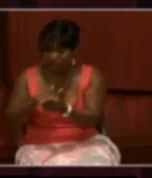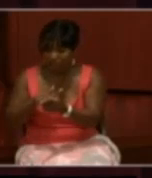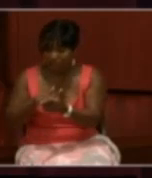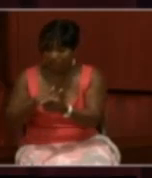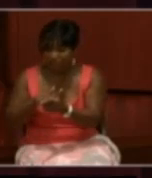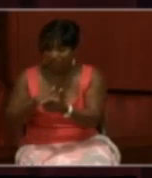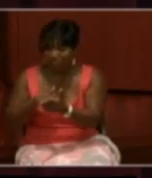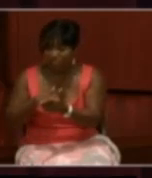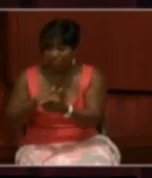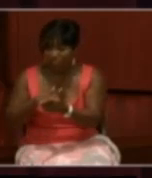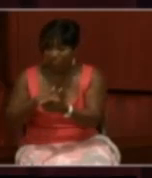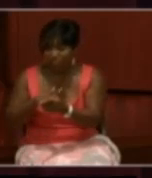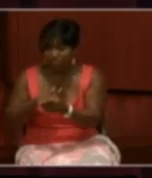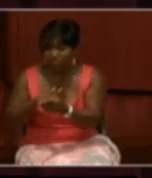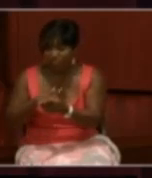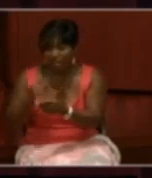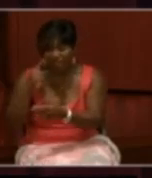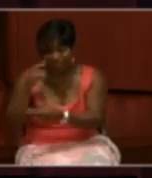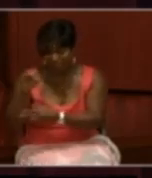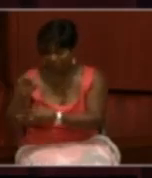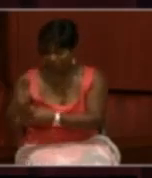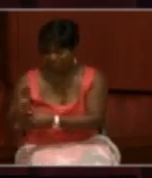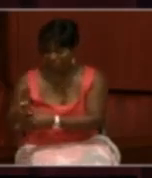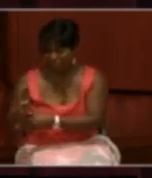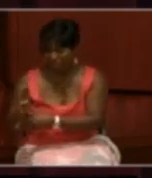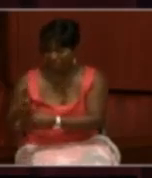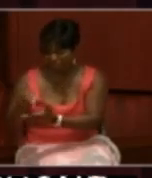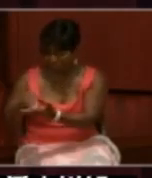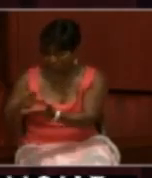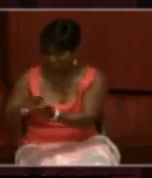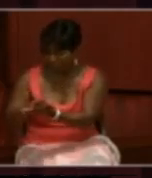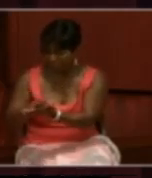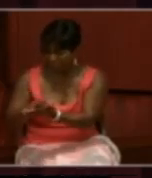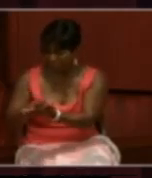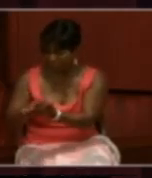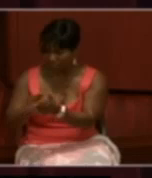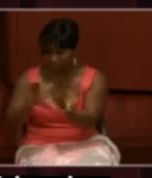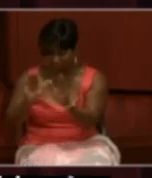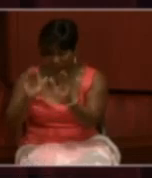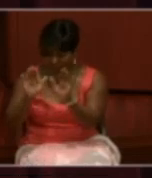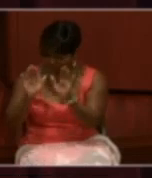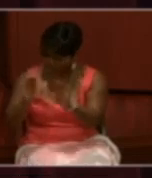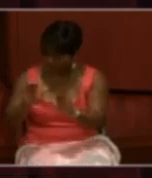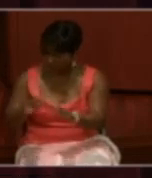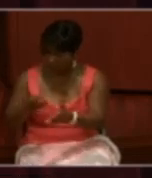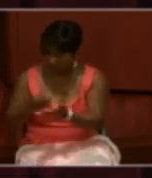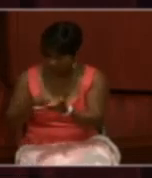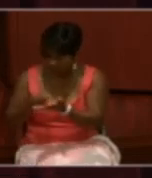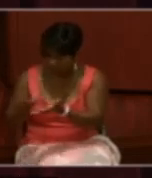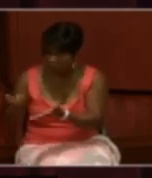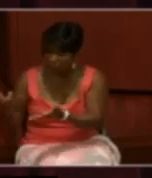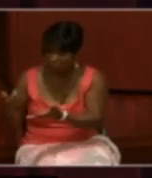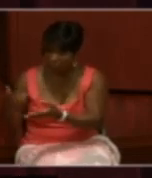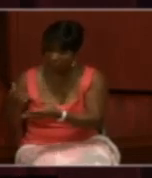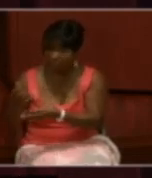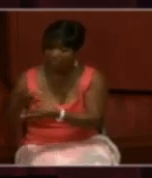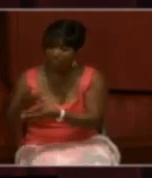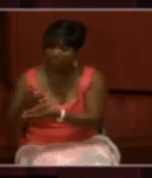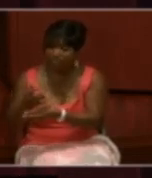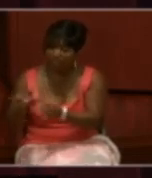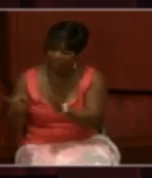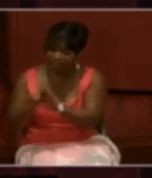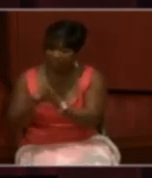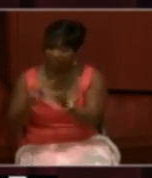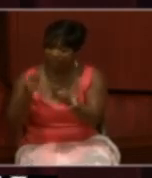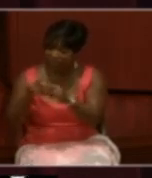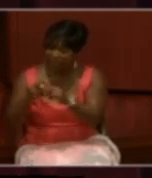that I think the Freedmen's Bank records are one of the great pieces of information you can use to get to identify the